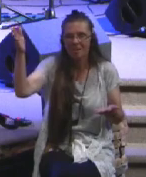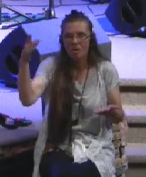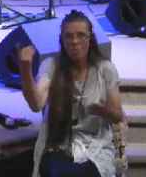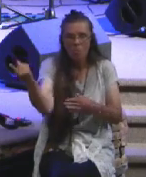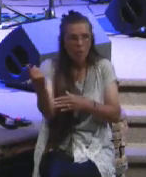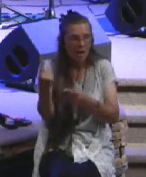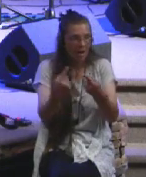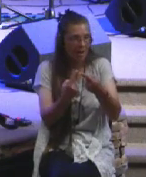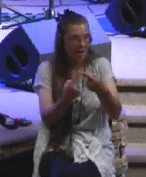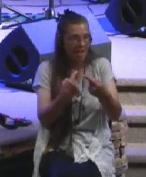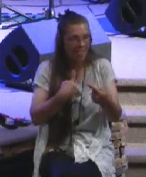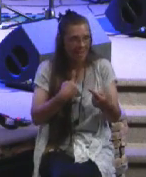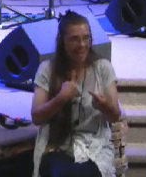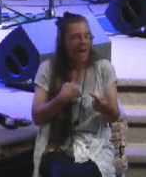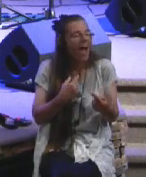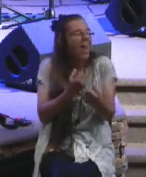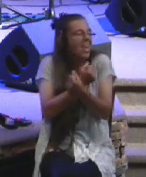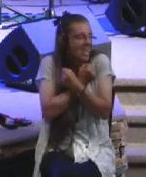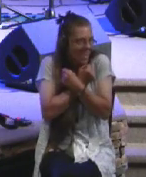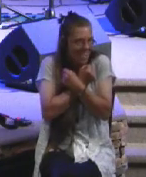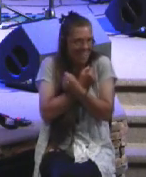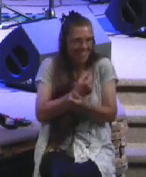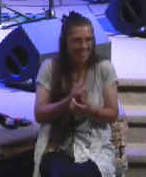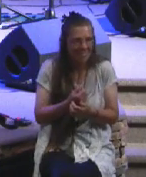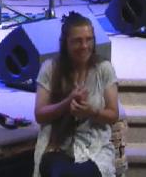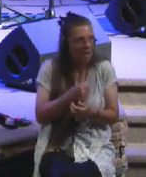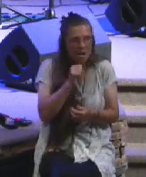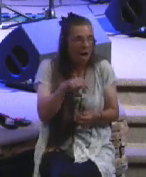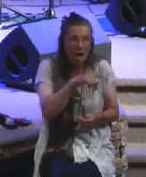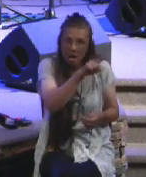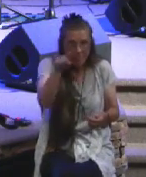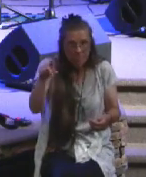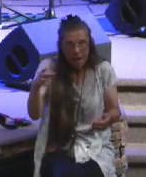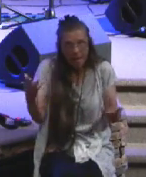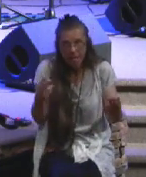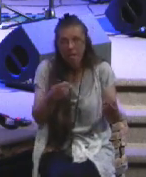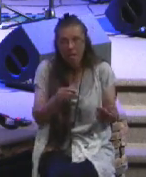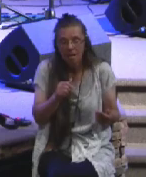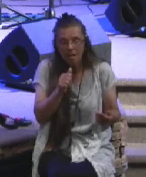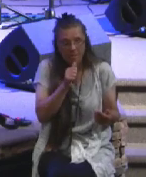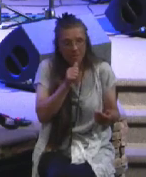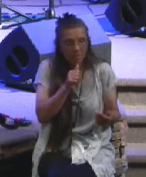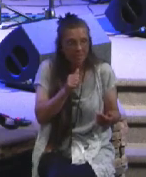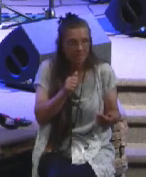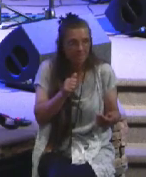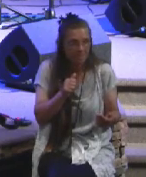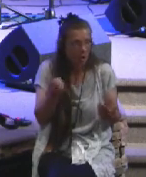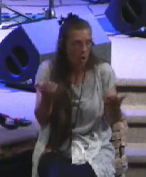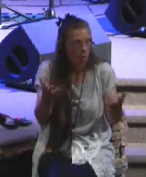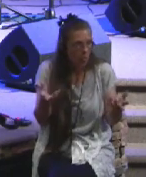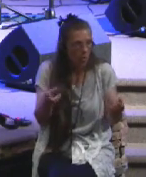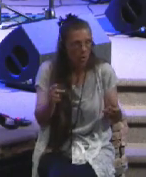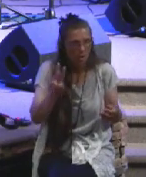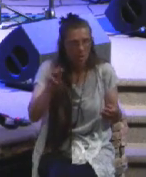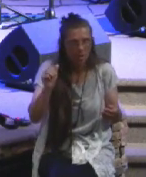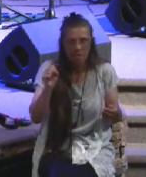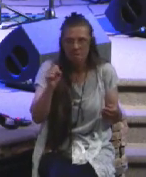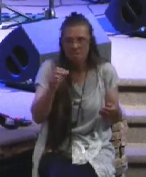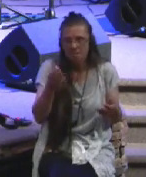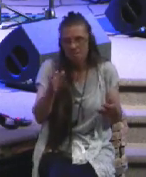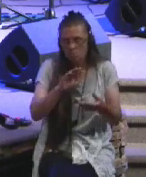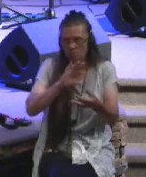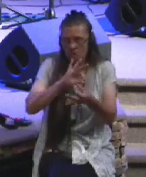that I esteemed to be like. Not everybody was, and I get that. Sometimes when we talk about family,